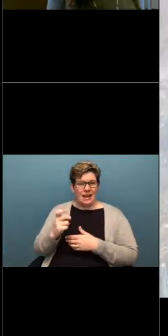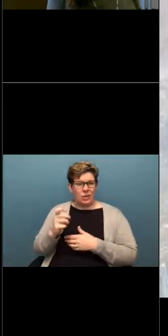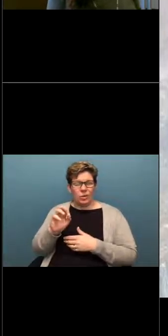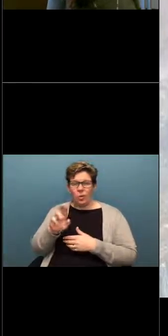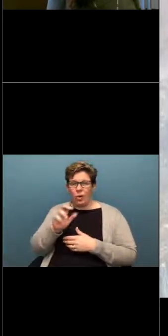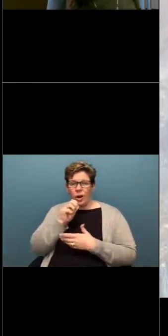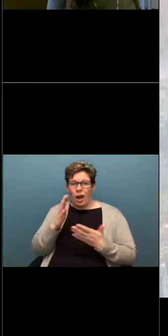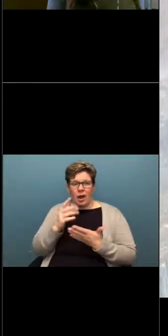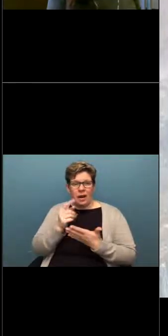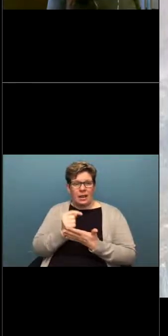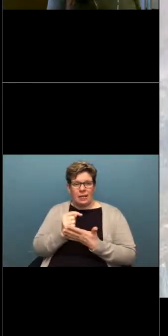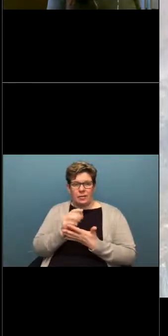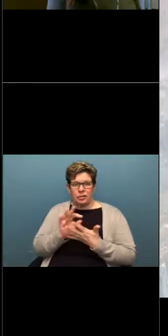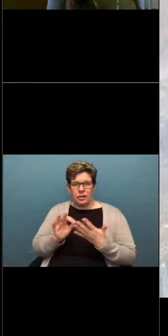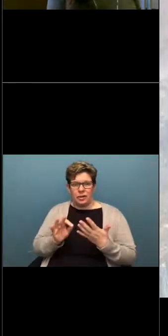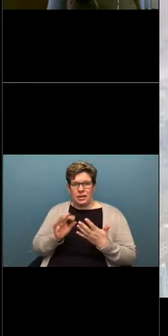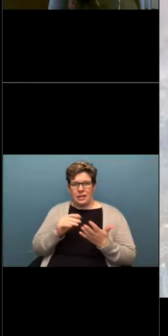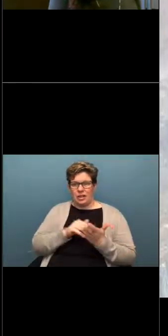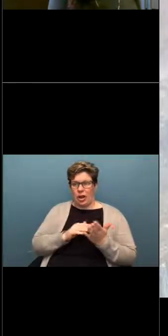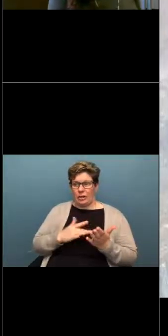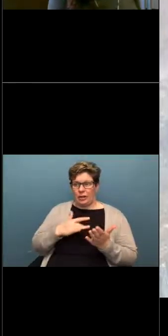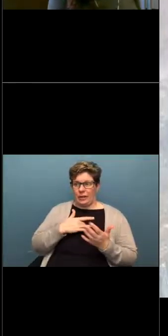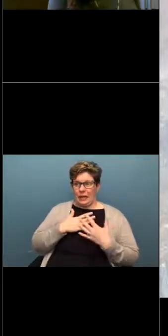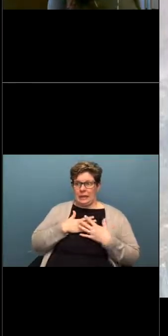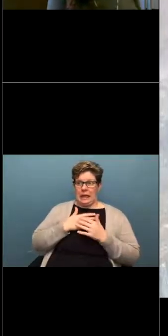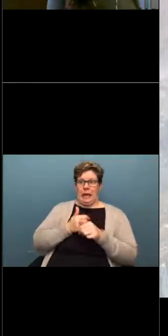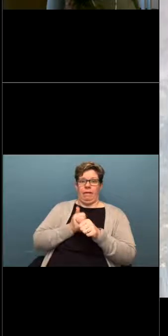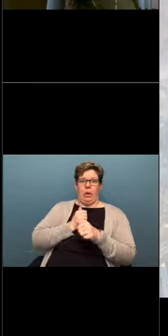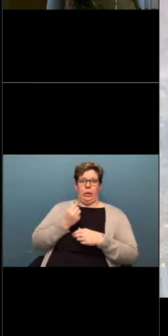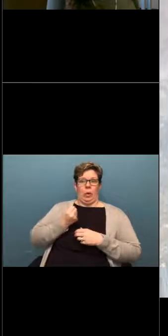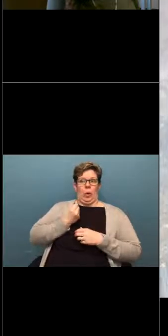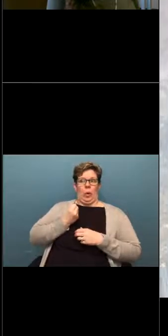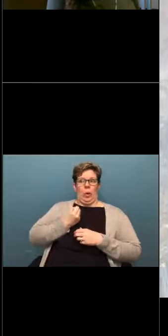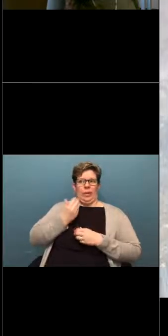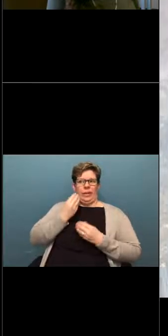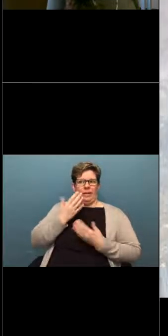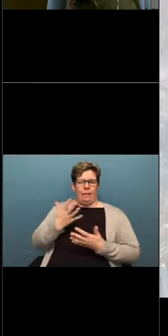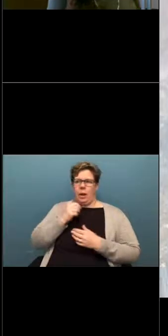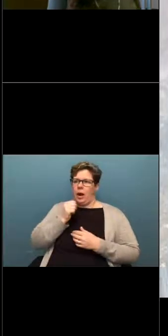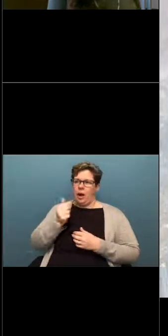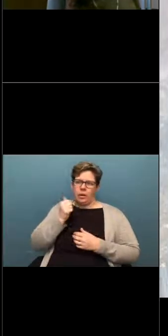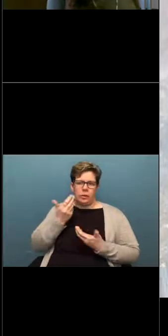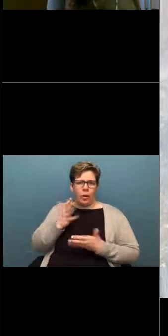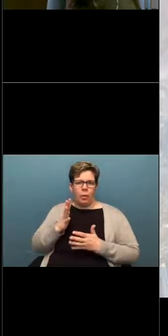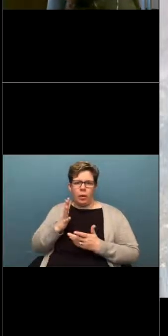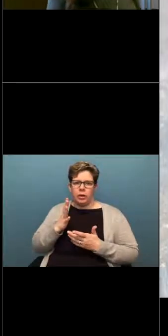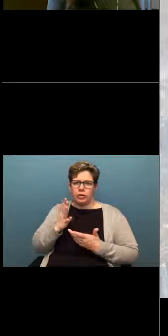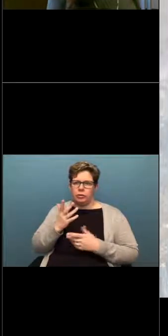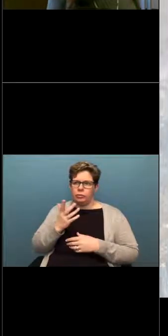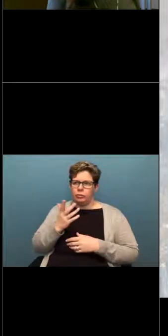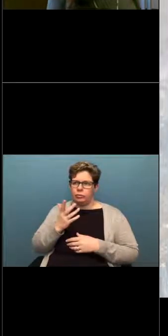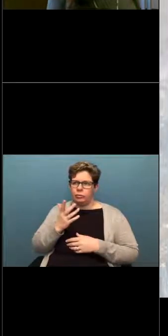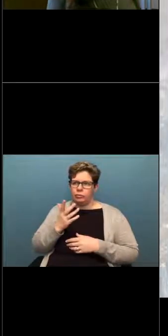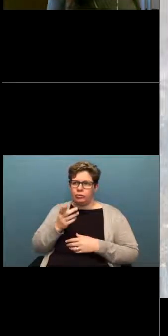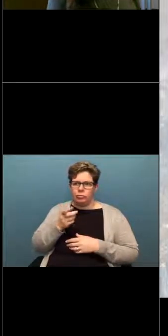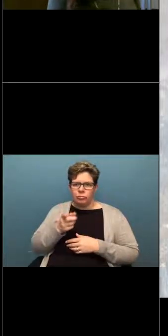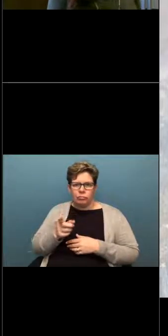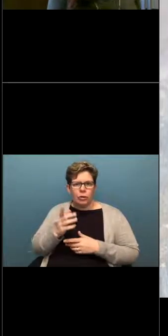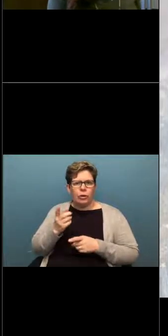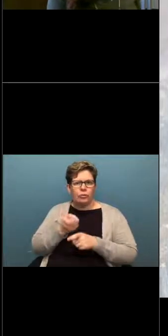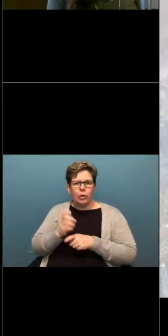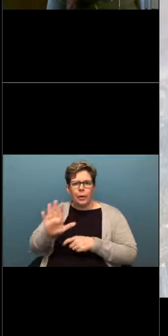of treatment options. So we tended to withhold hard information from patients, thinking that that was more beneficial for